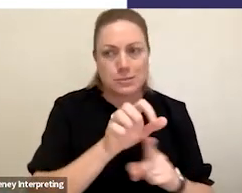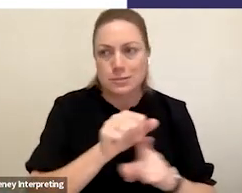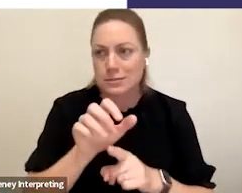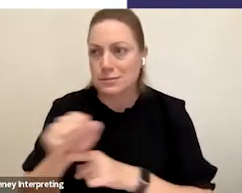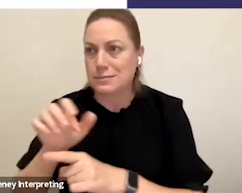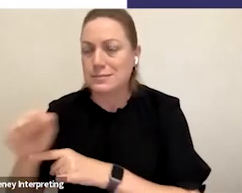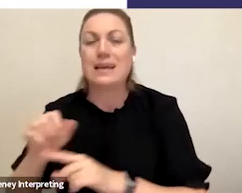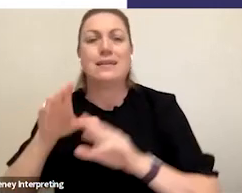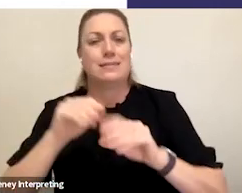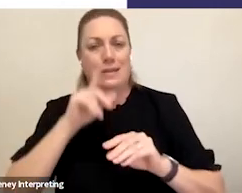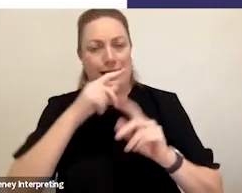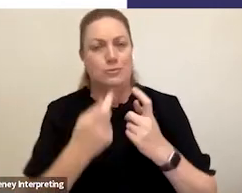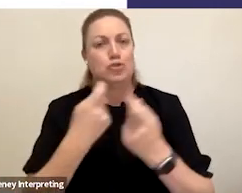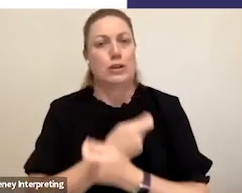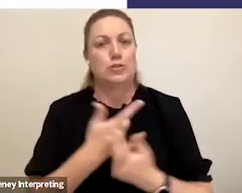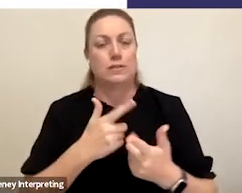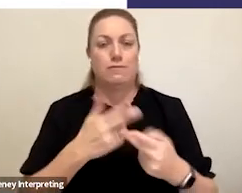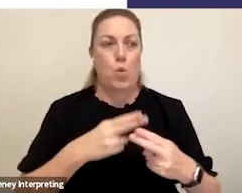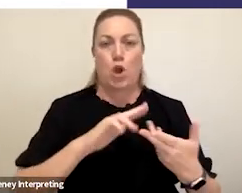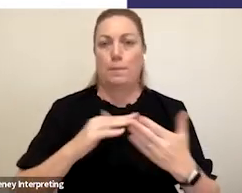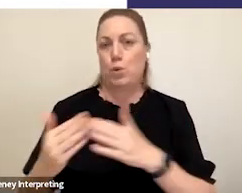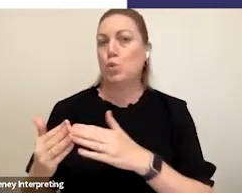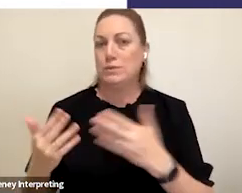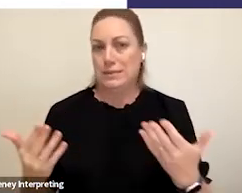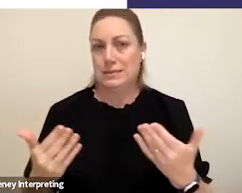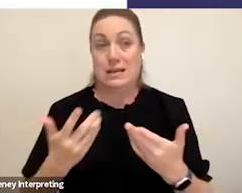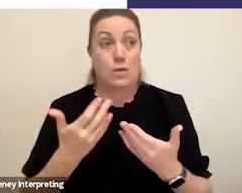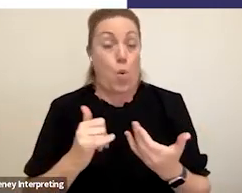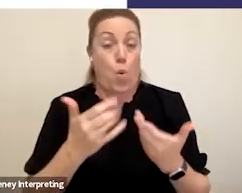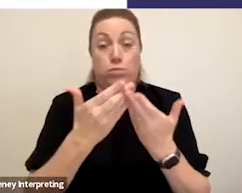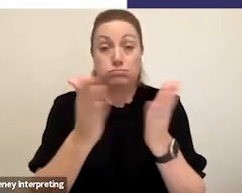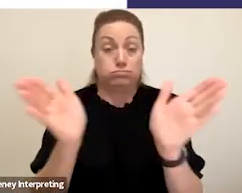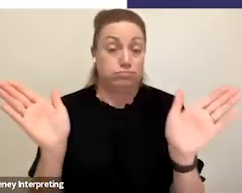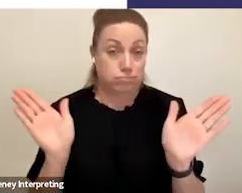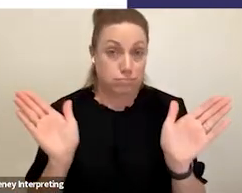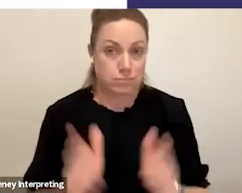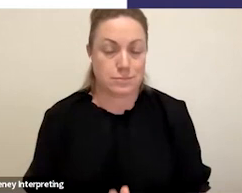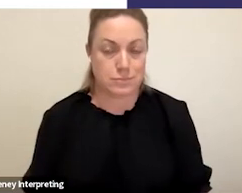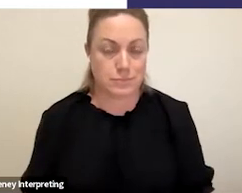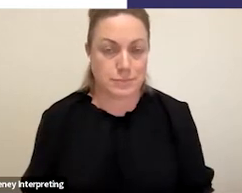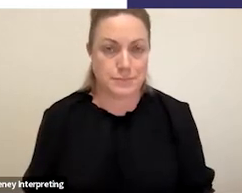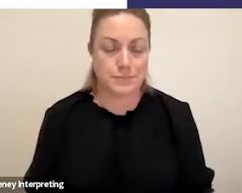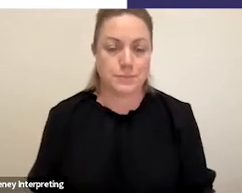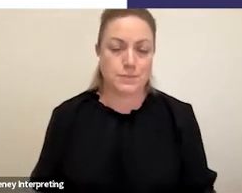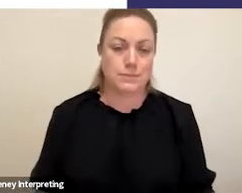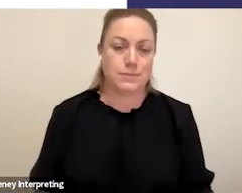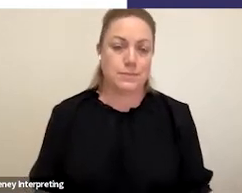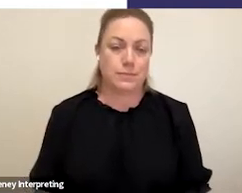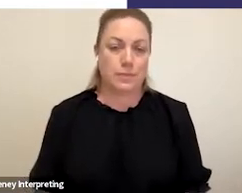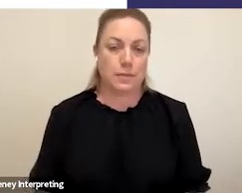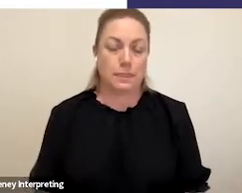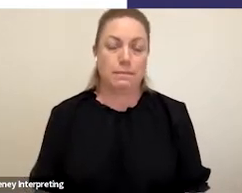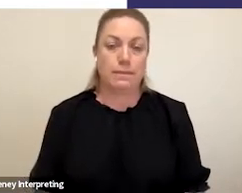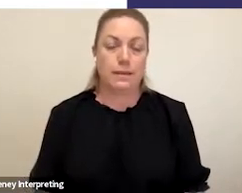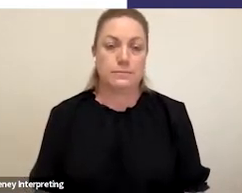a community level, or an even bigger level than that. The final sort of